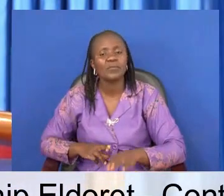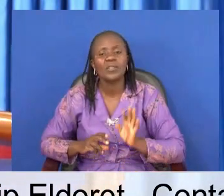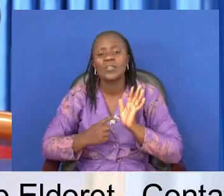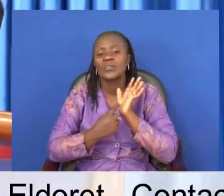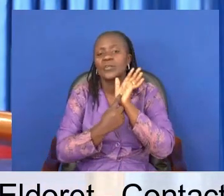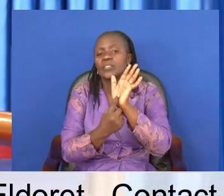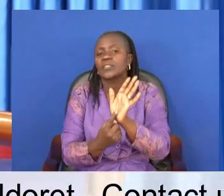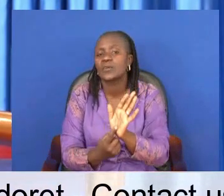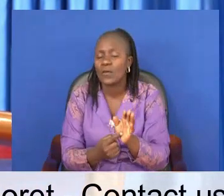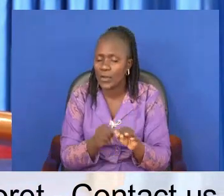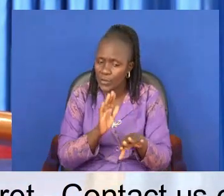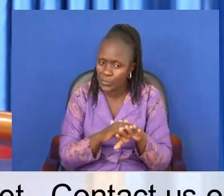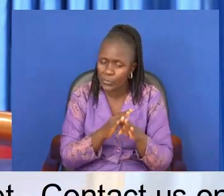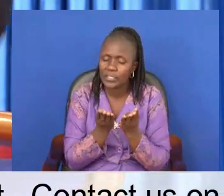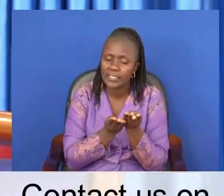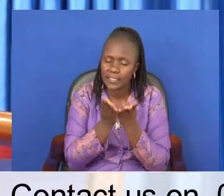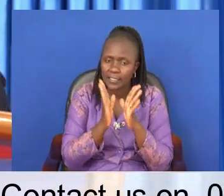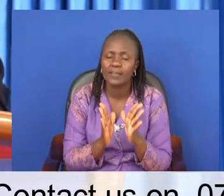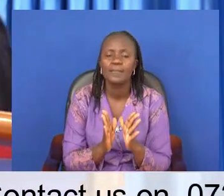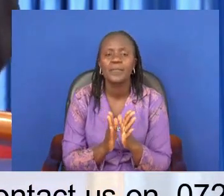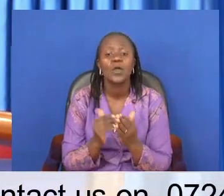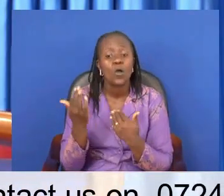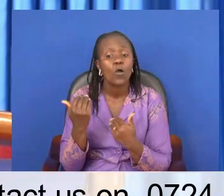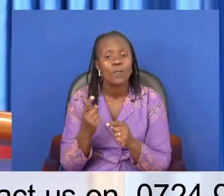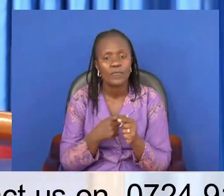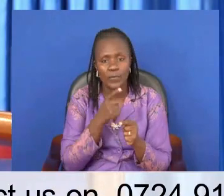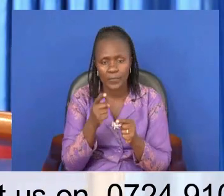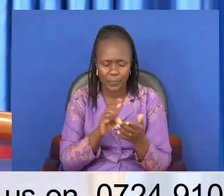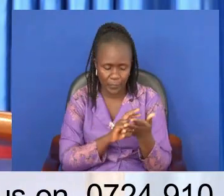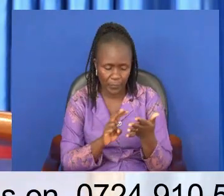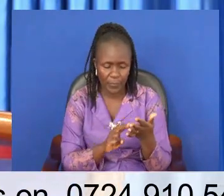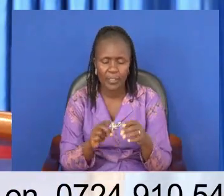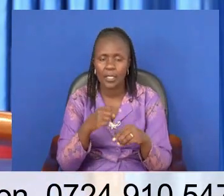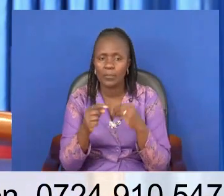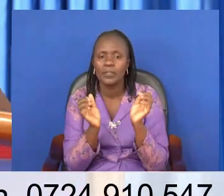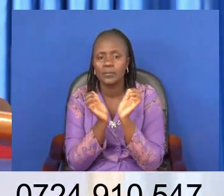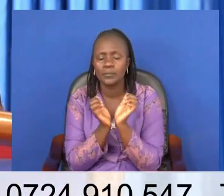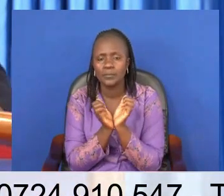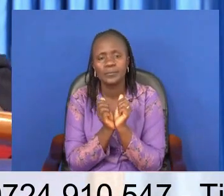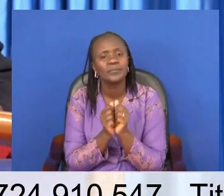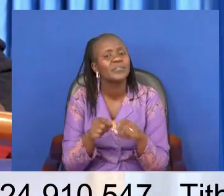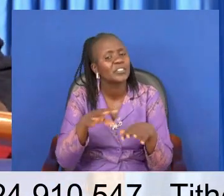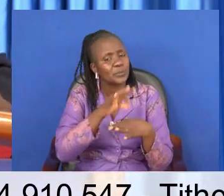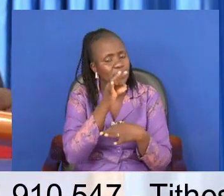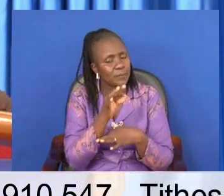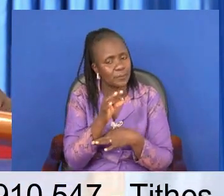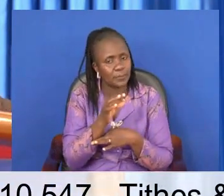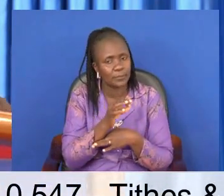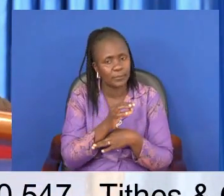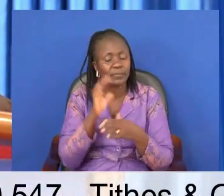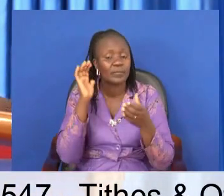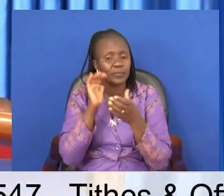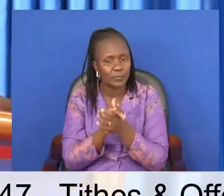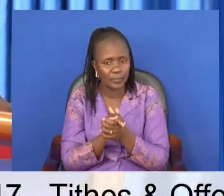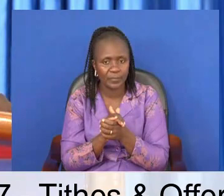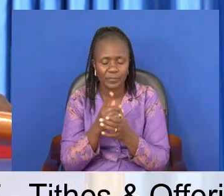demonstrating servanthood spirit. That is what is expected. And if you read about Paul, Paul had that kind of spirit. I